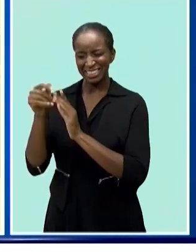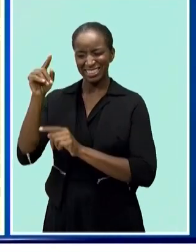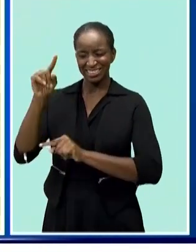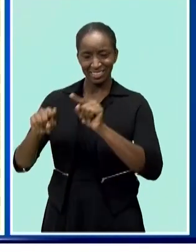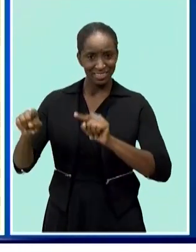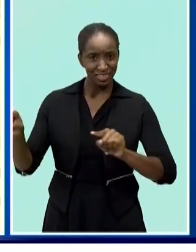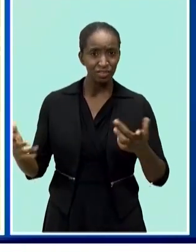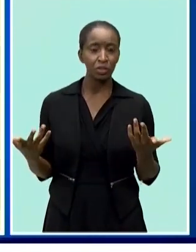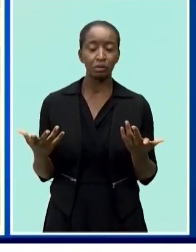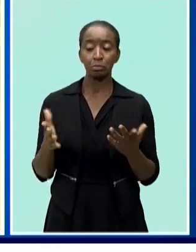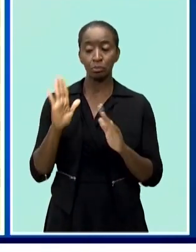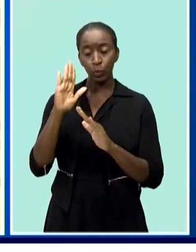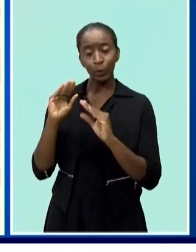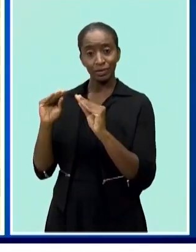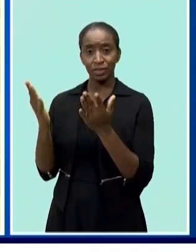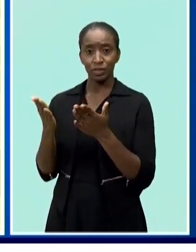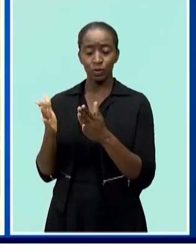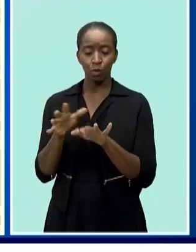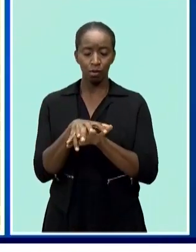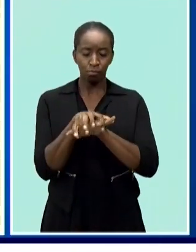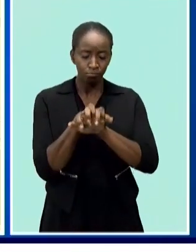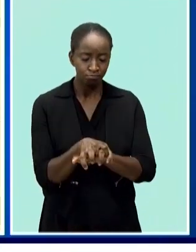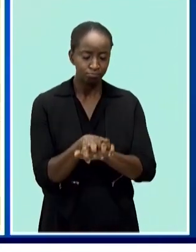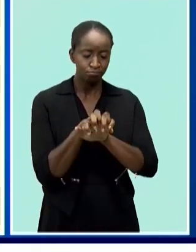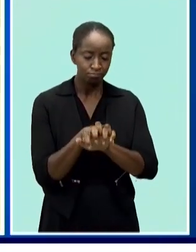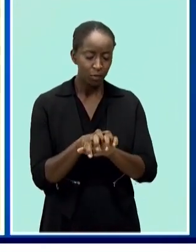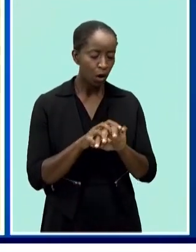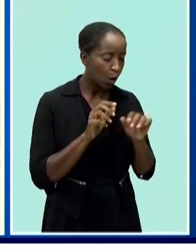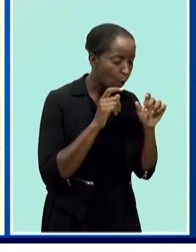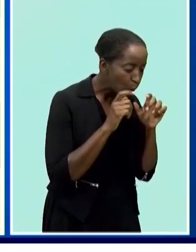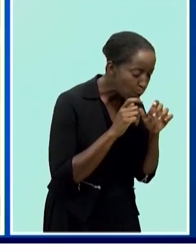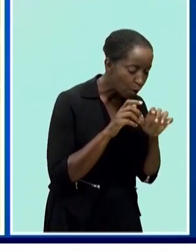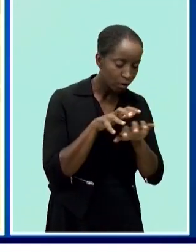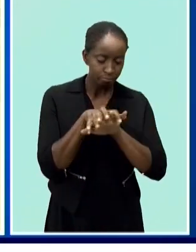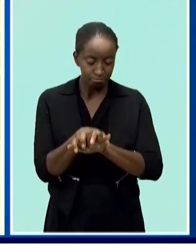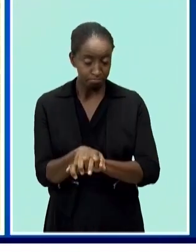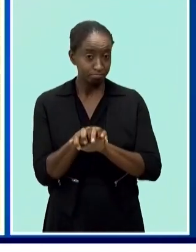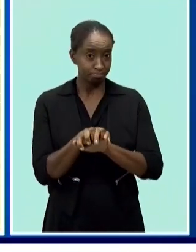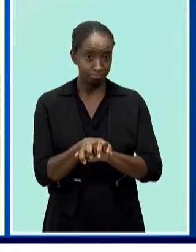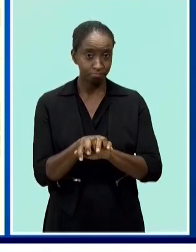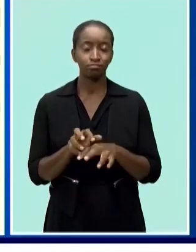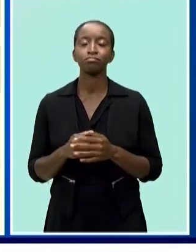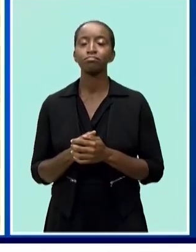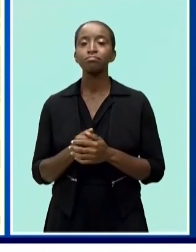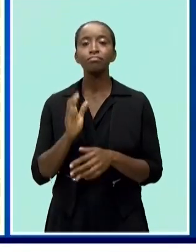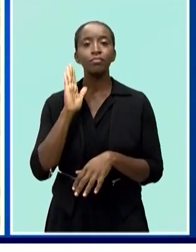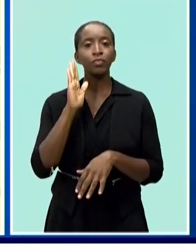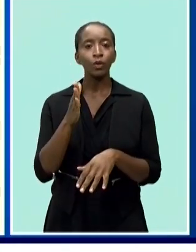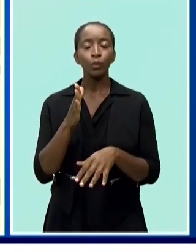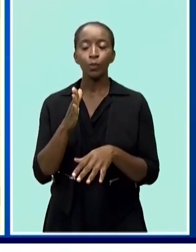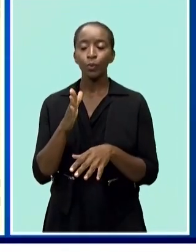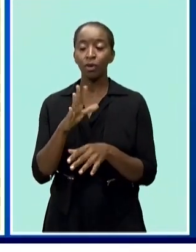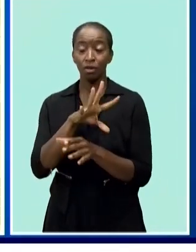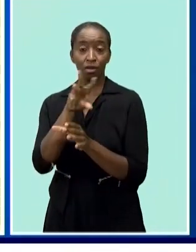Cardiopulmonary resuscitation will be included in this course, and consideration will be given to structuring an online